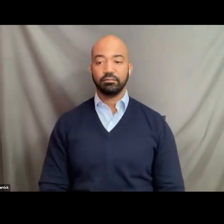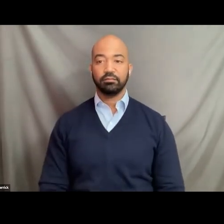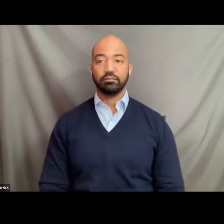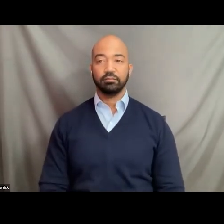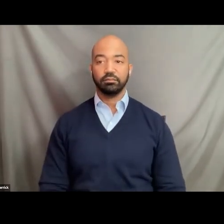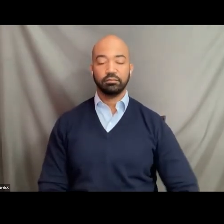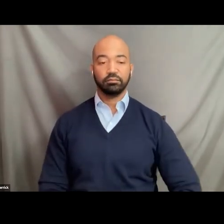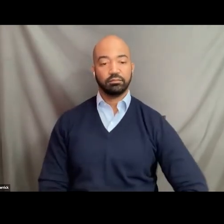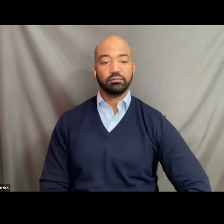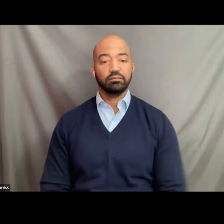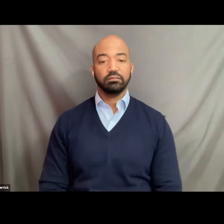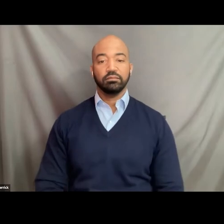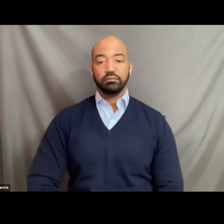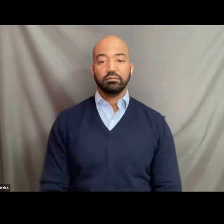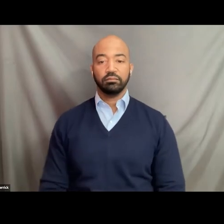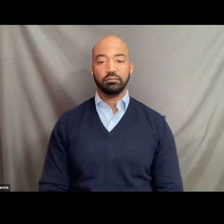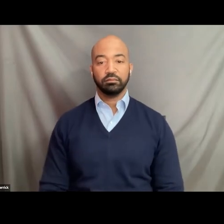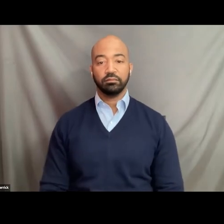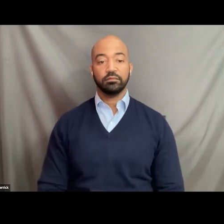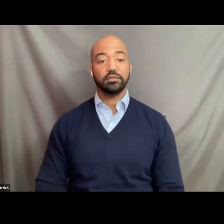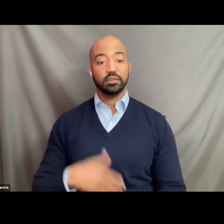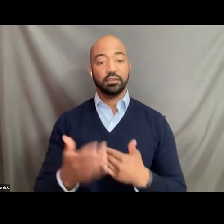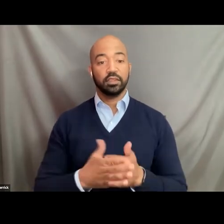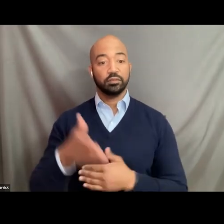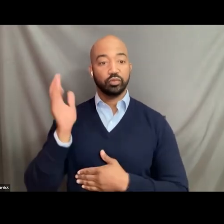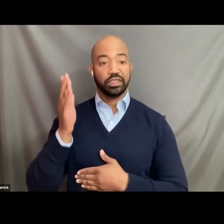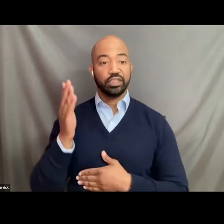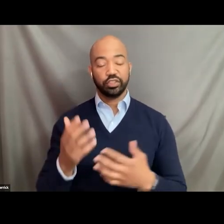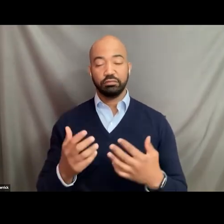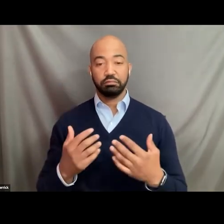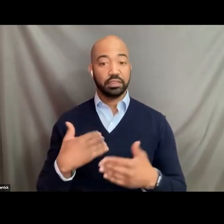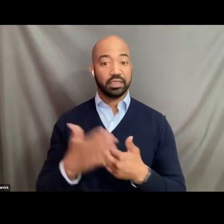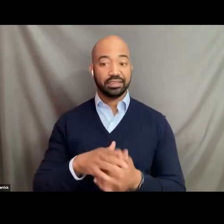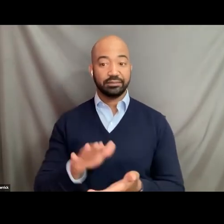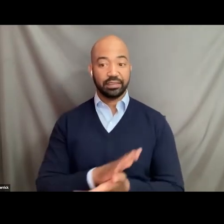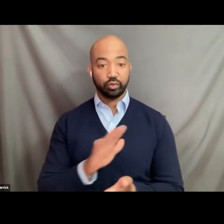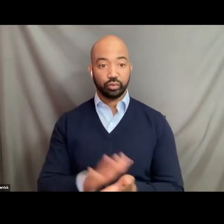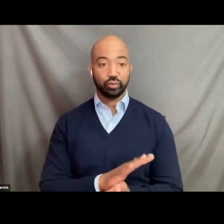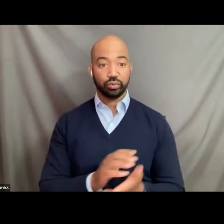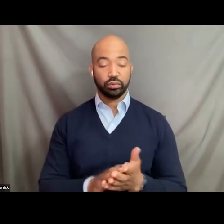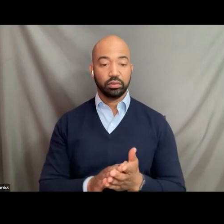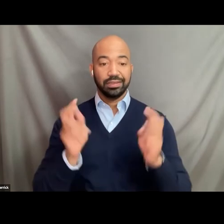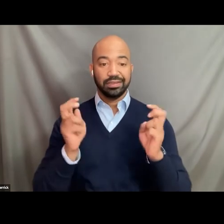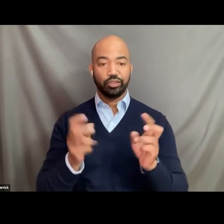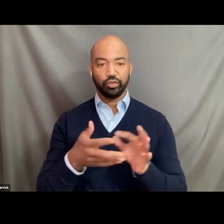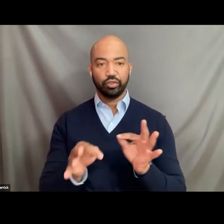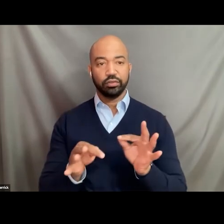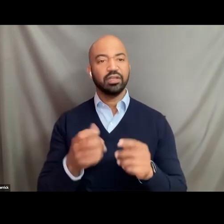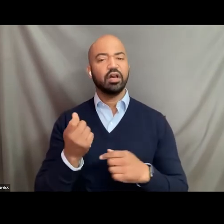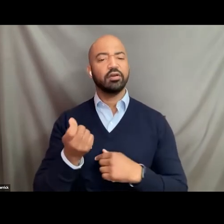Okay, so the next presentation, the next paper is titled Understanding